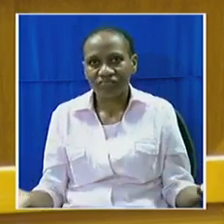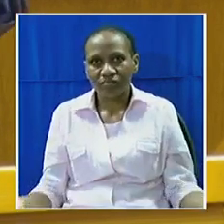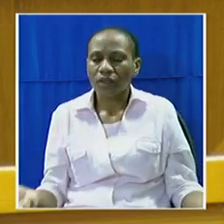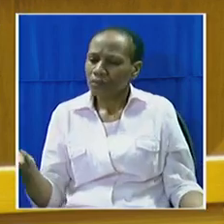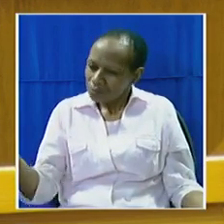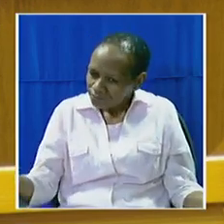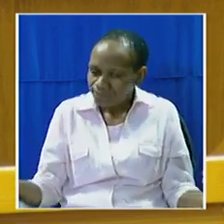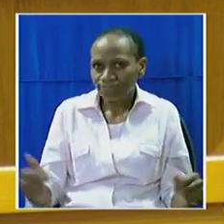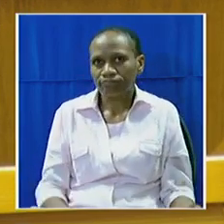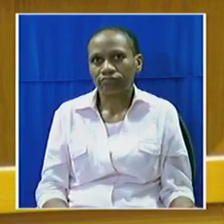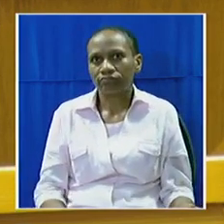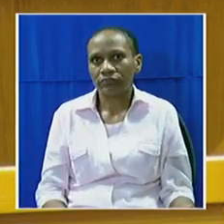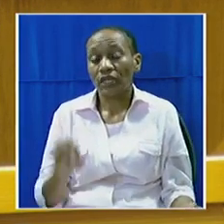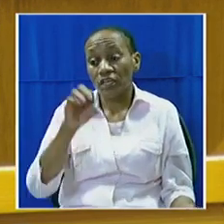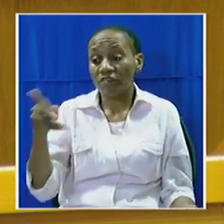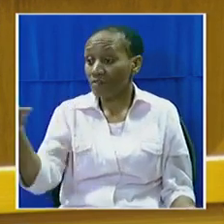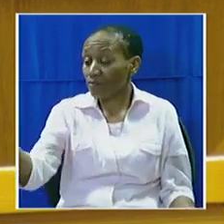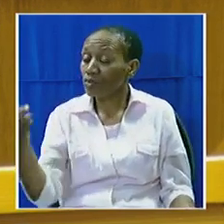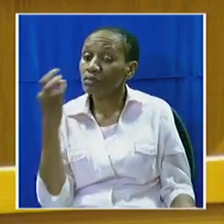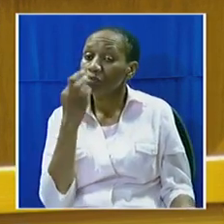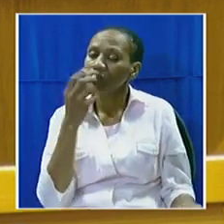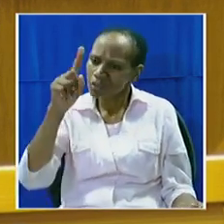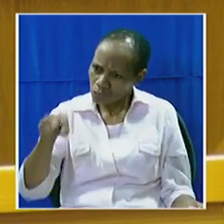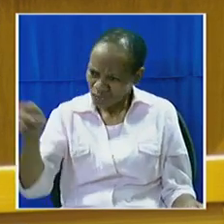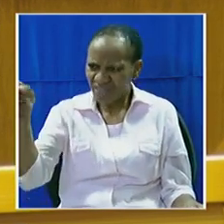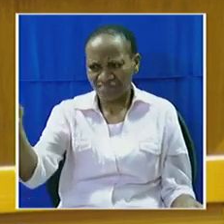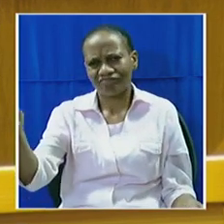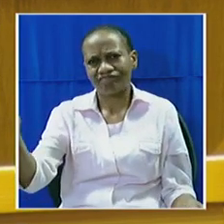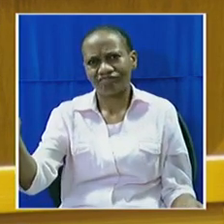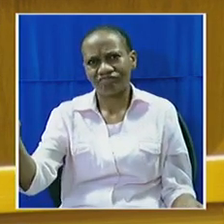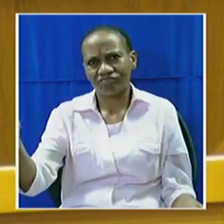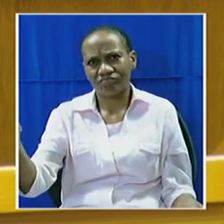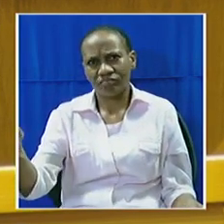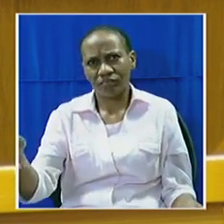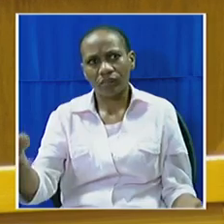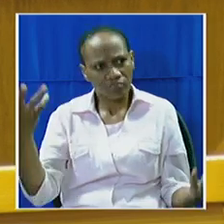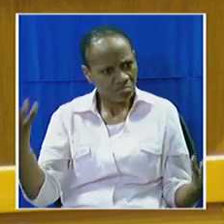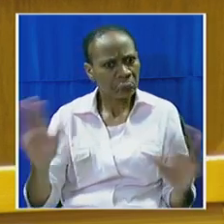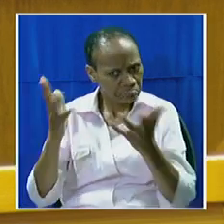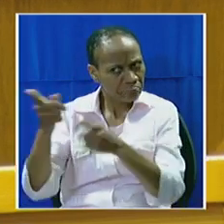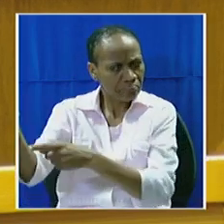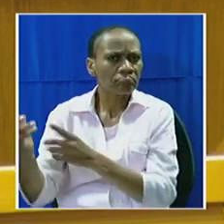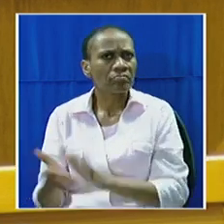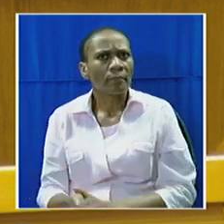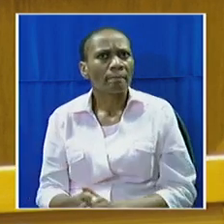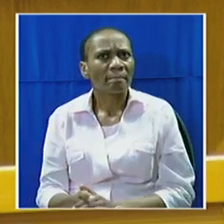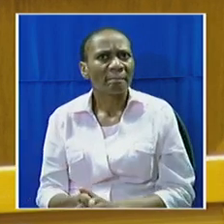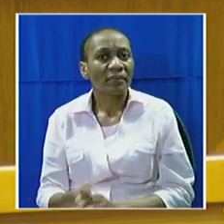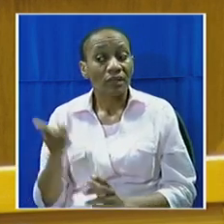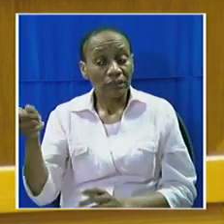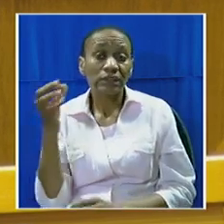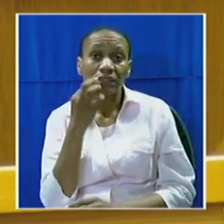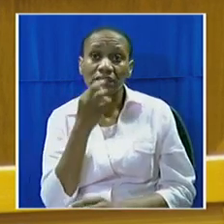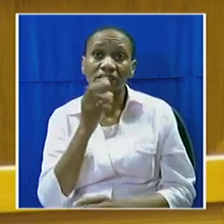coming back to what you're saying at the EFF, they are correct. And give them credit for this. When they say they